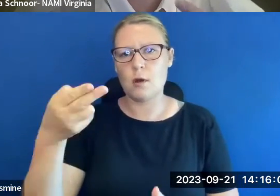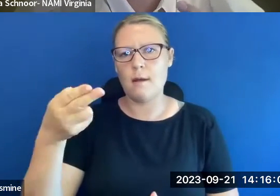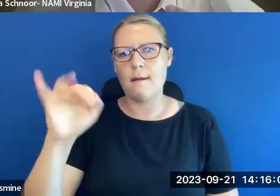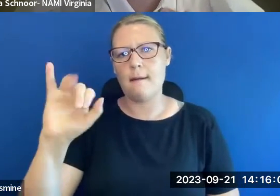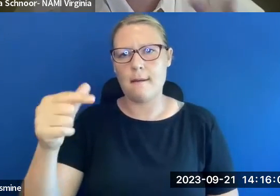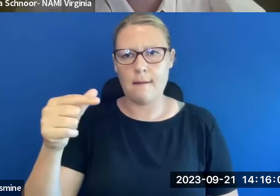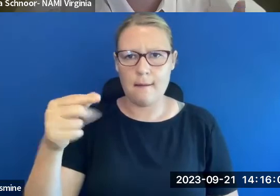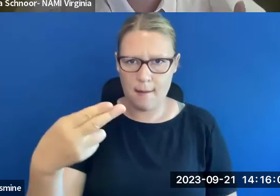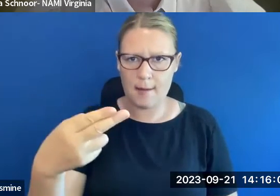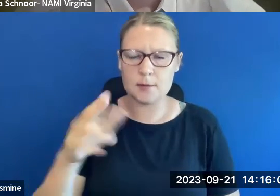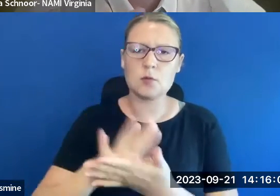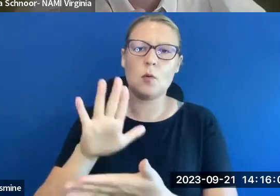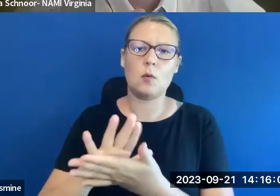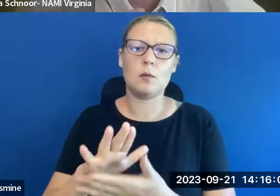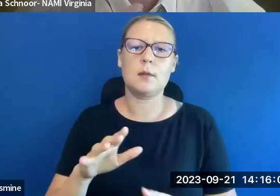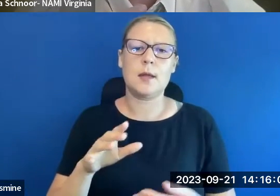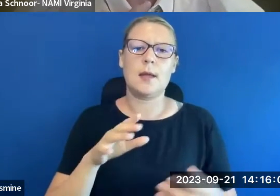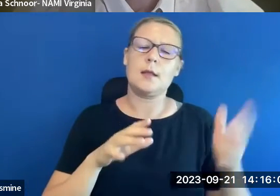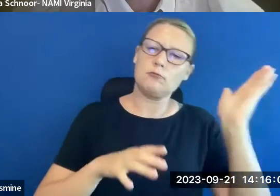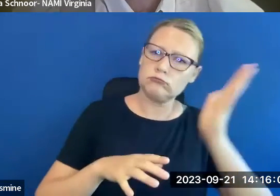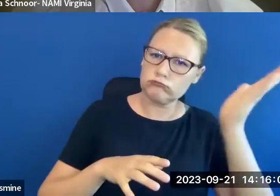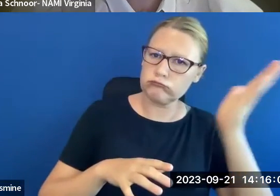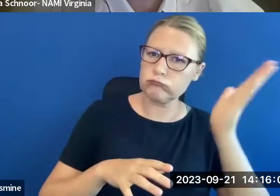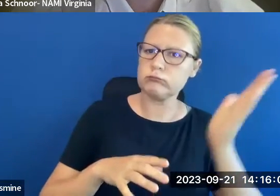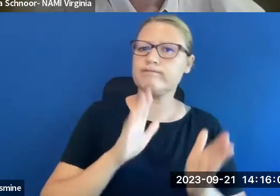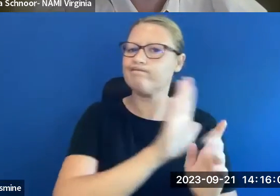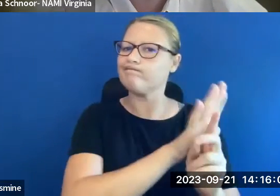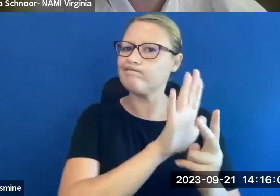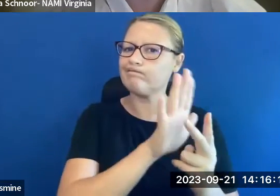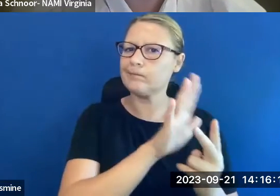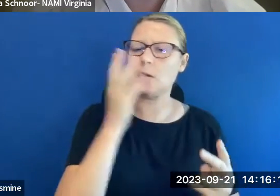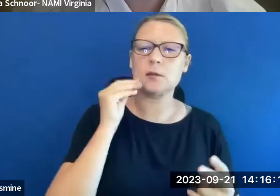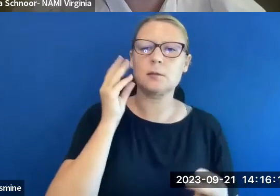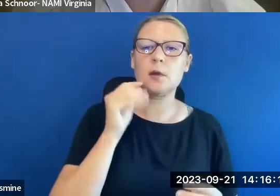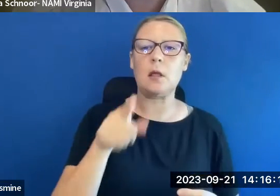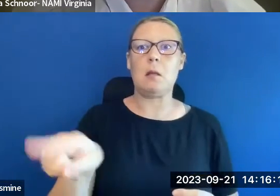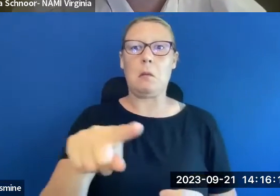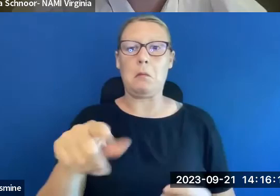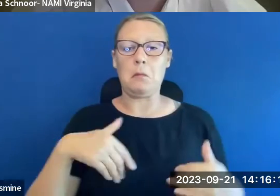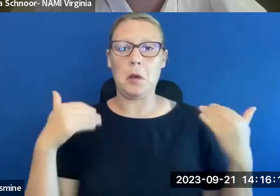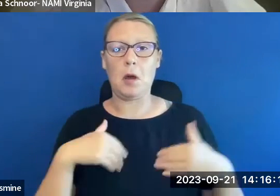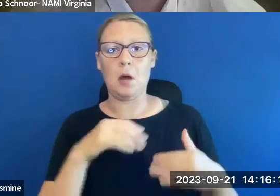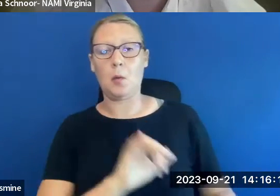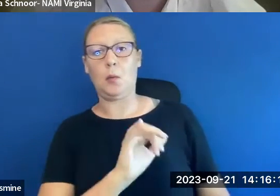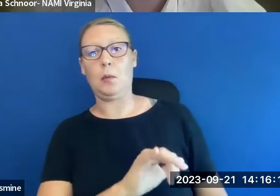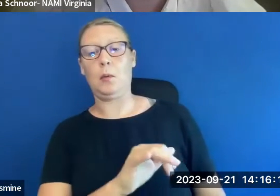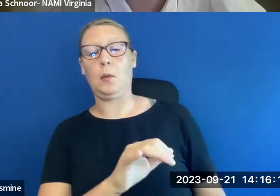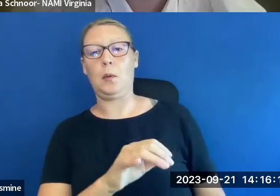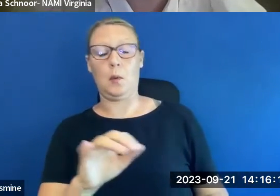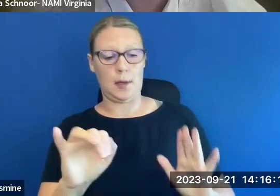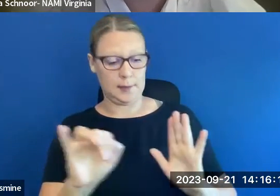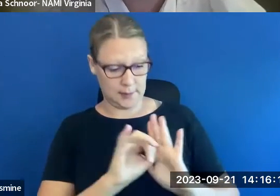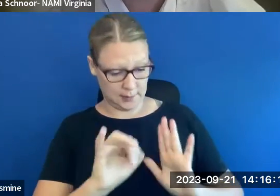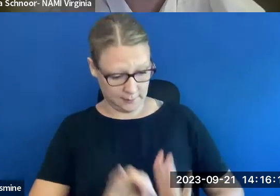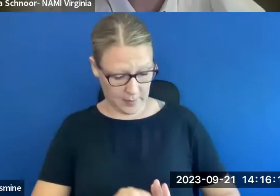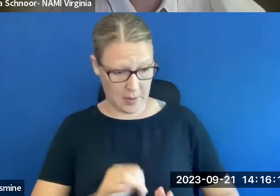has helped some young people identify things going on with themselves that they may not have realized were perhaps signs or symptoms of a mental